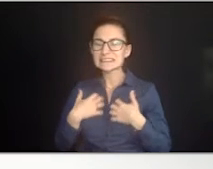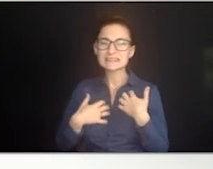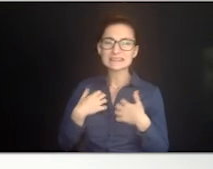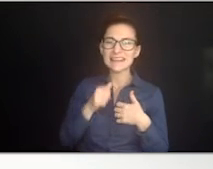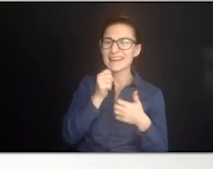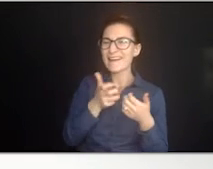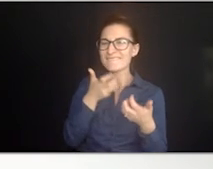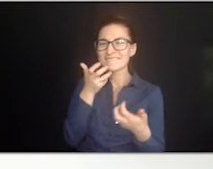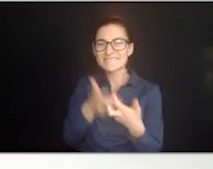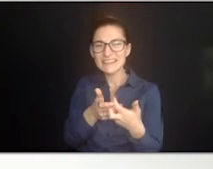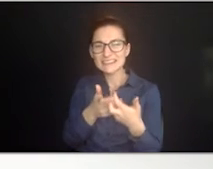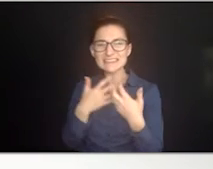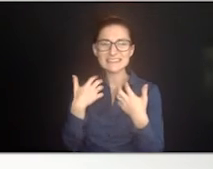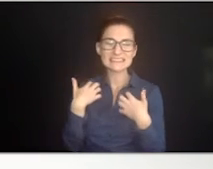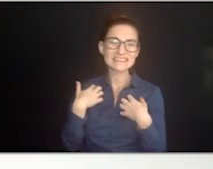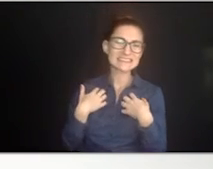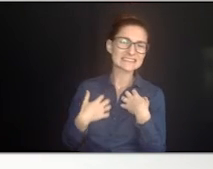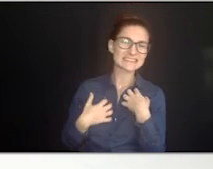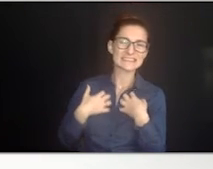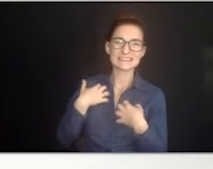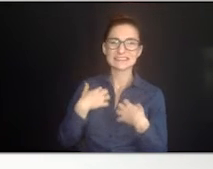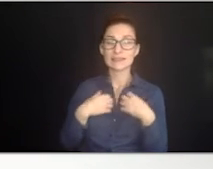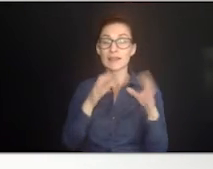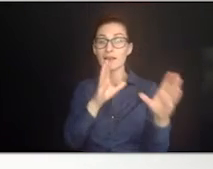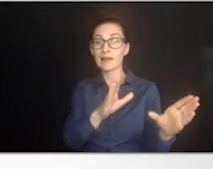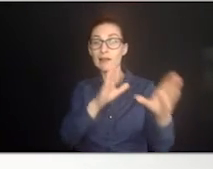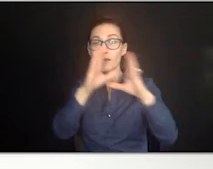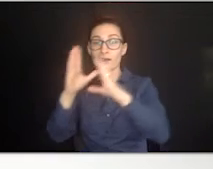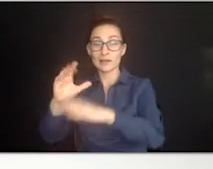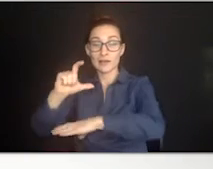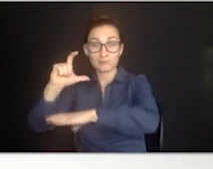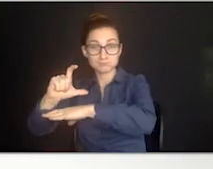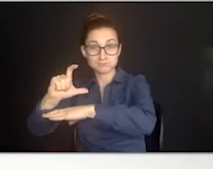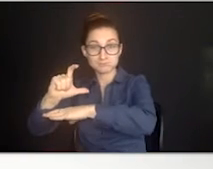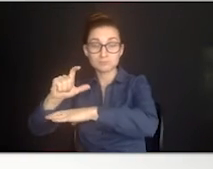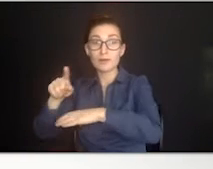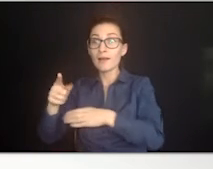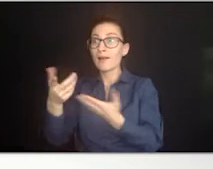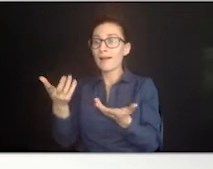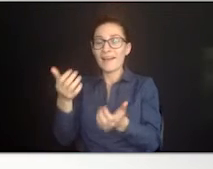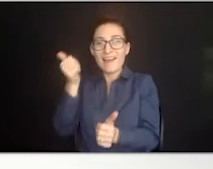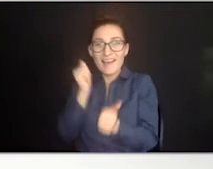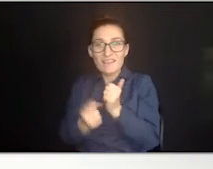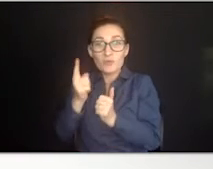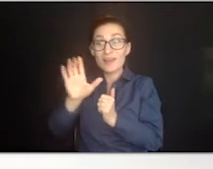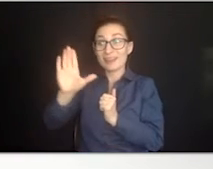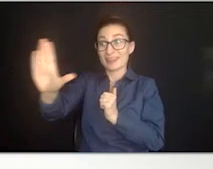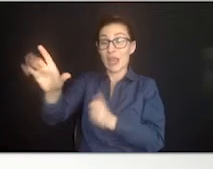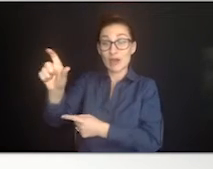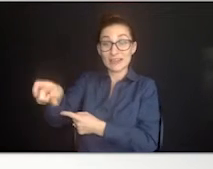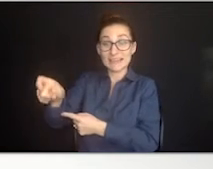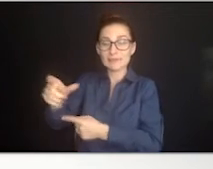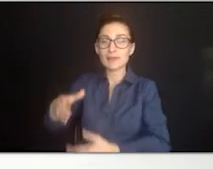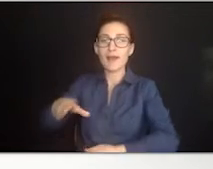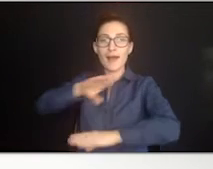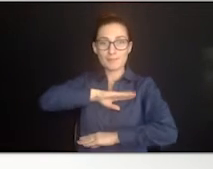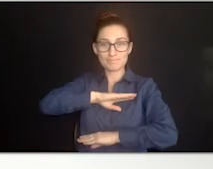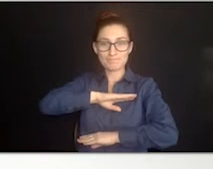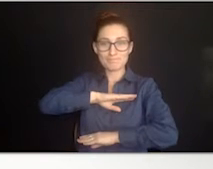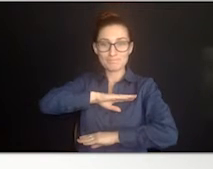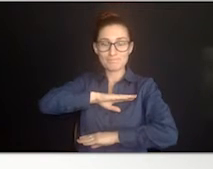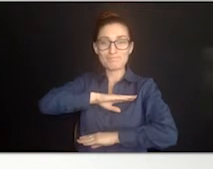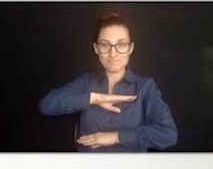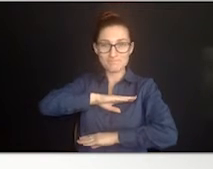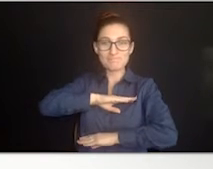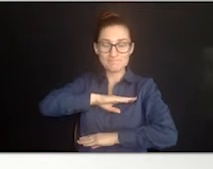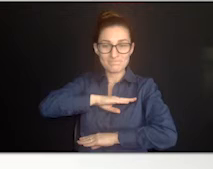for the students with disabilities, to hopefully, getting to a point where every student's individual needs, with or without disabilities,